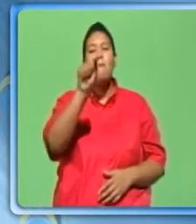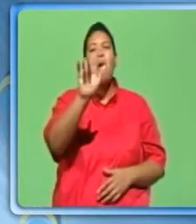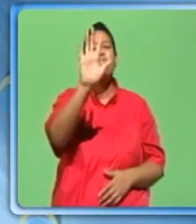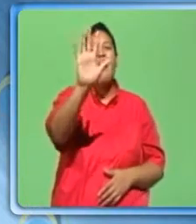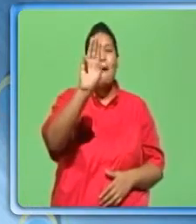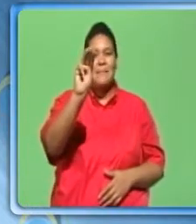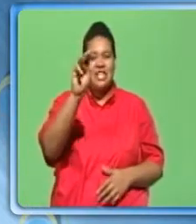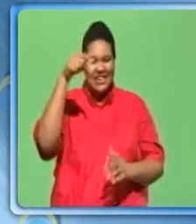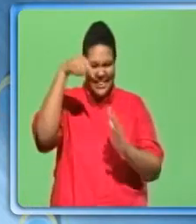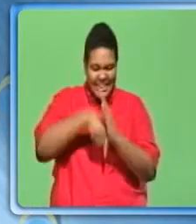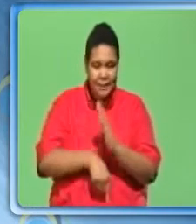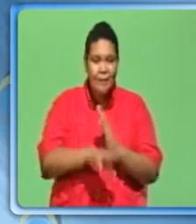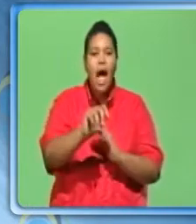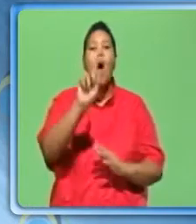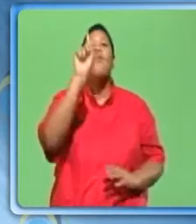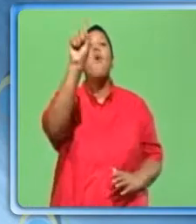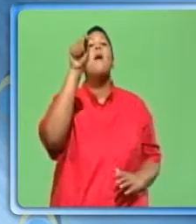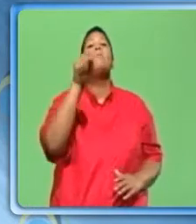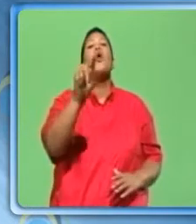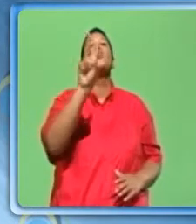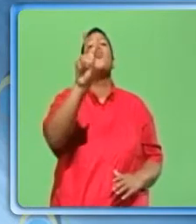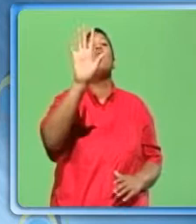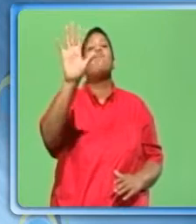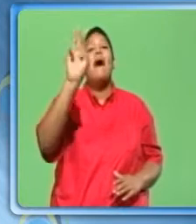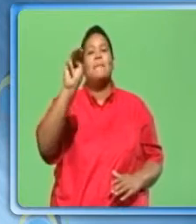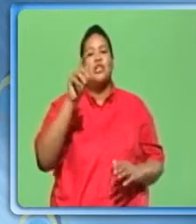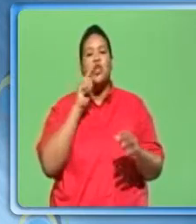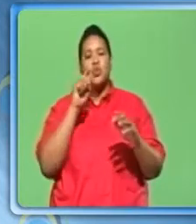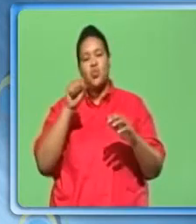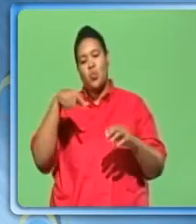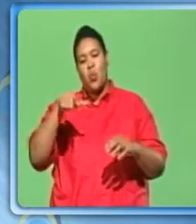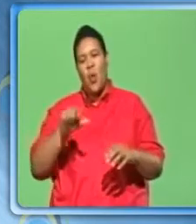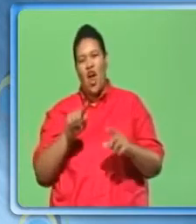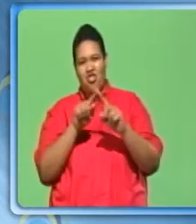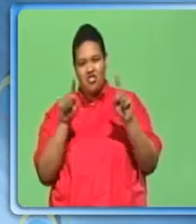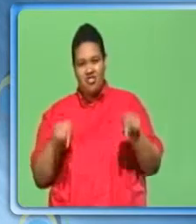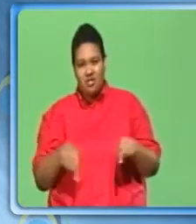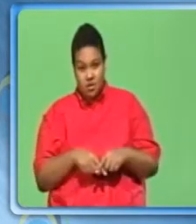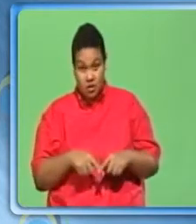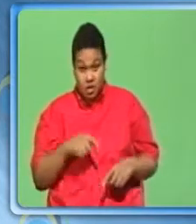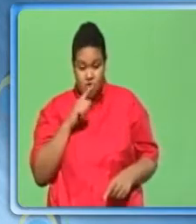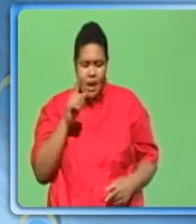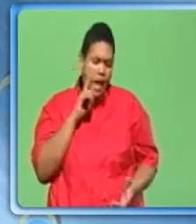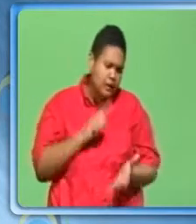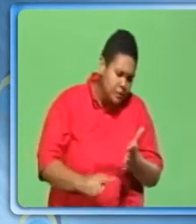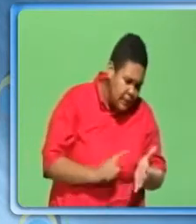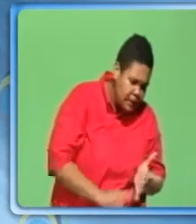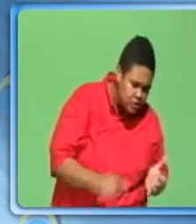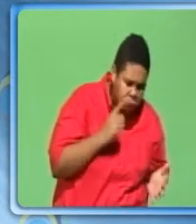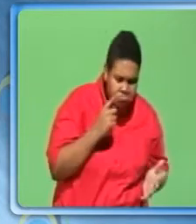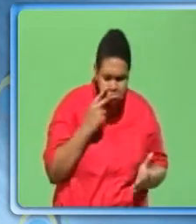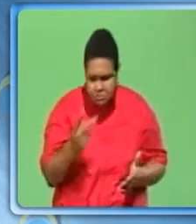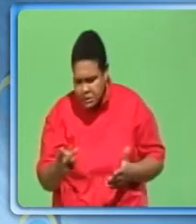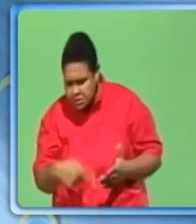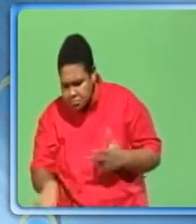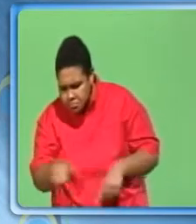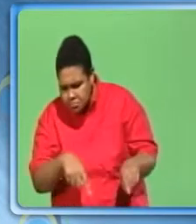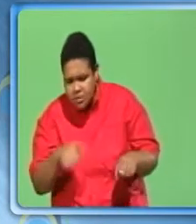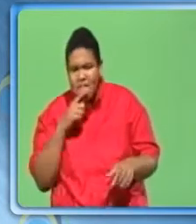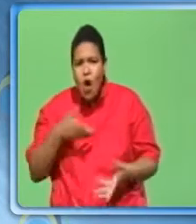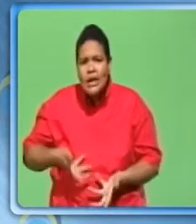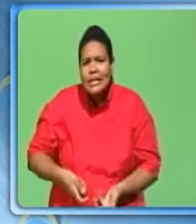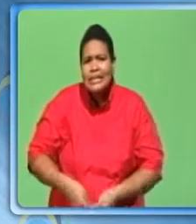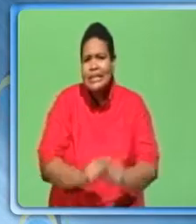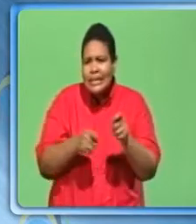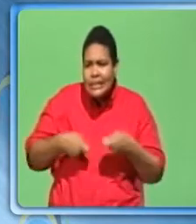meter deep and 1.25 meters square. An inspection of the sides of the excavated